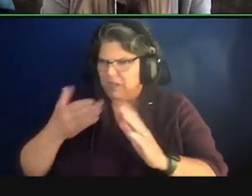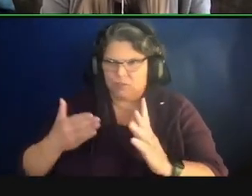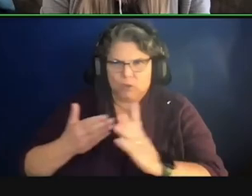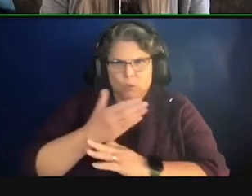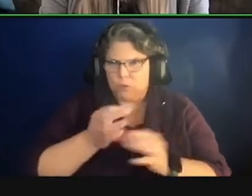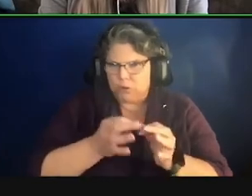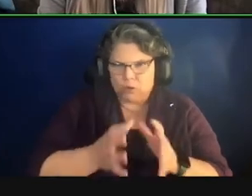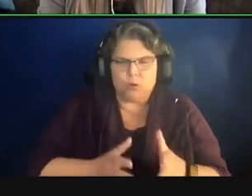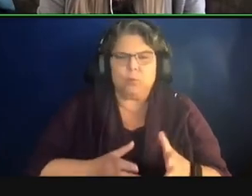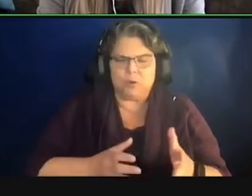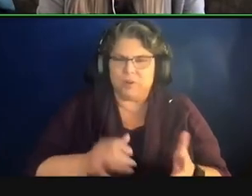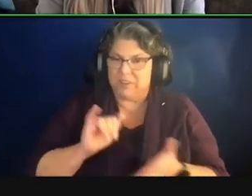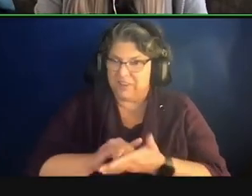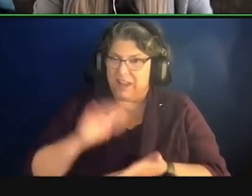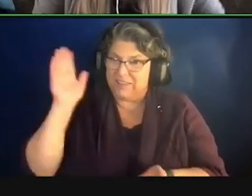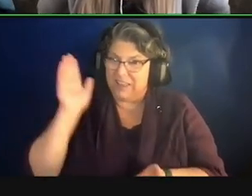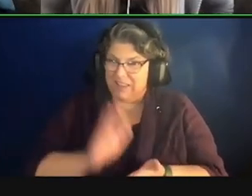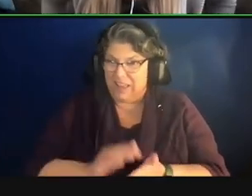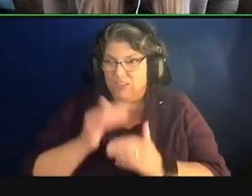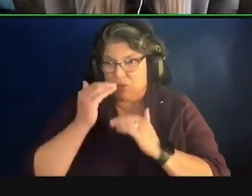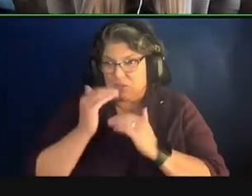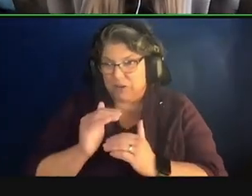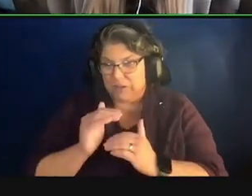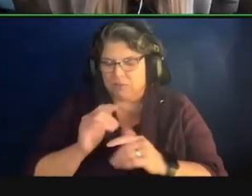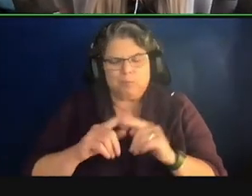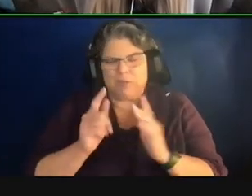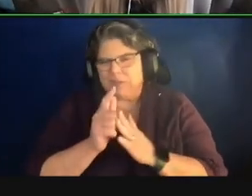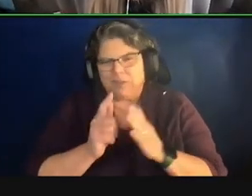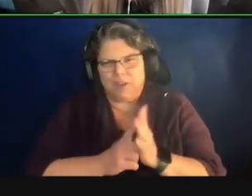restrictive, but that's not how it's defined within the law.